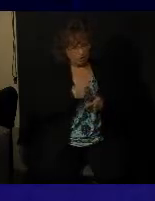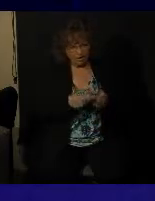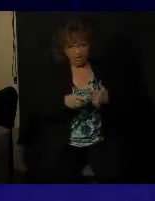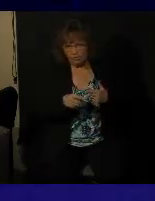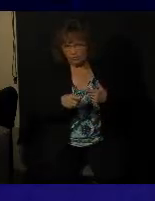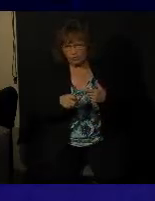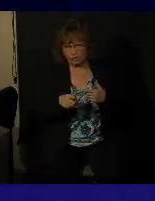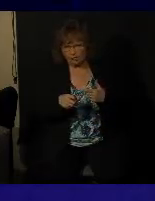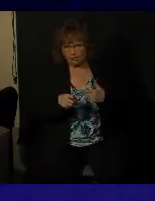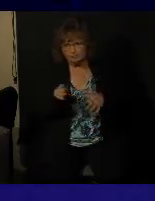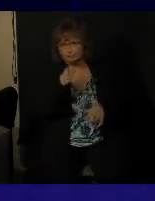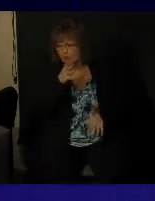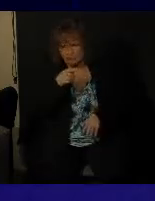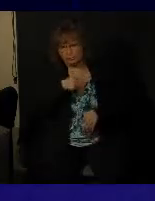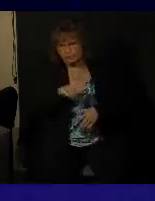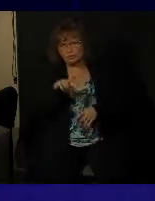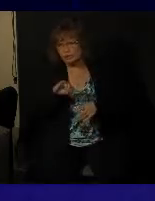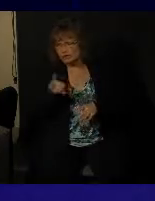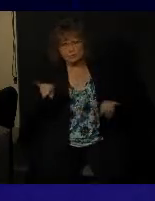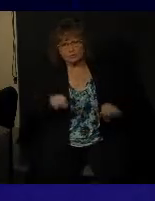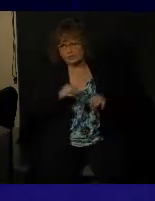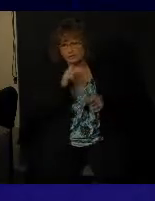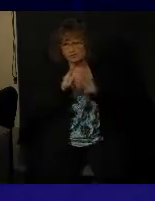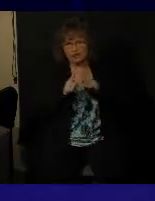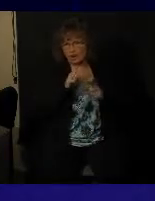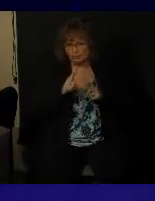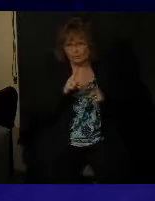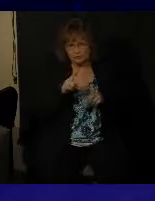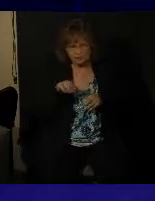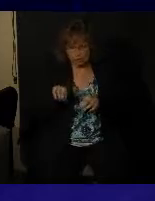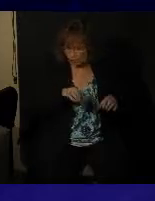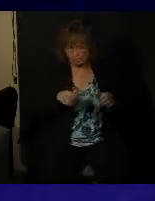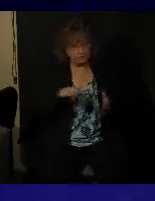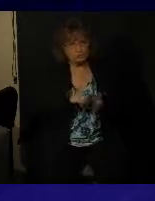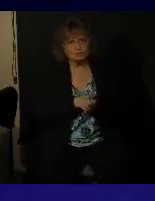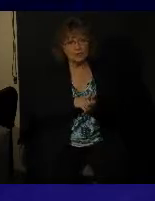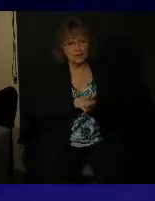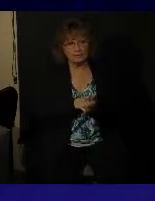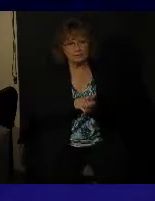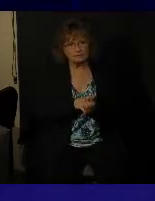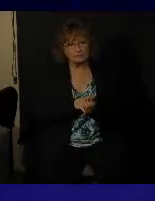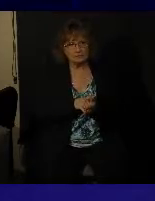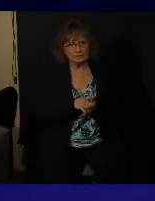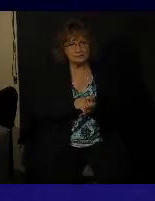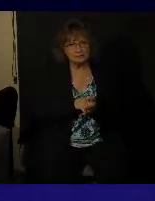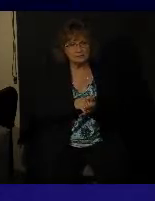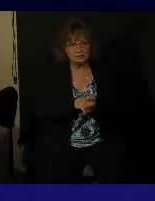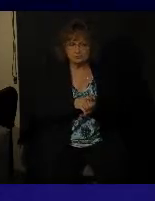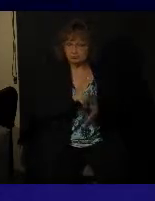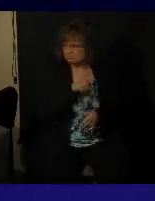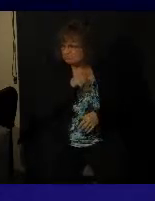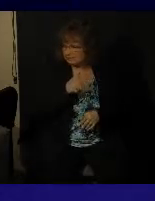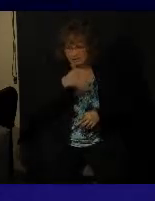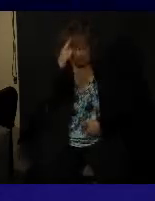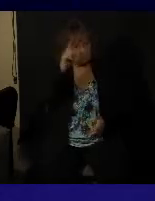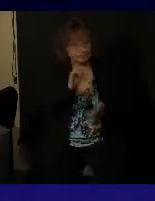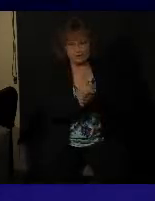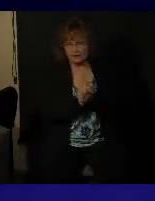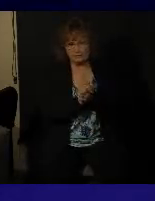just saying that so I could change and do better. And so when I heard that, I didn't think it was true, obviously, but